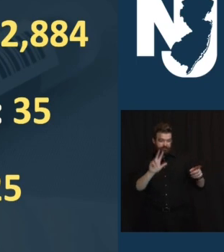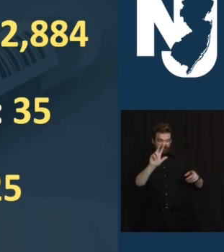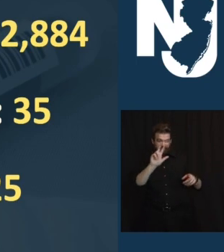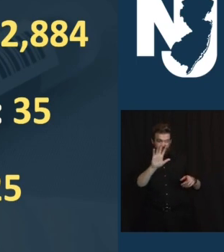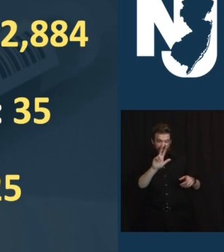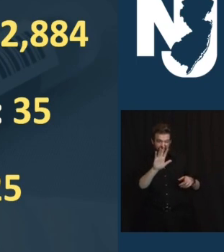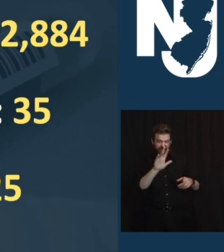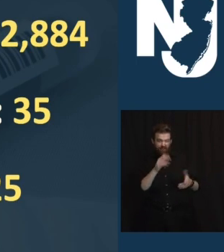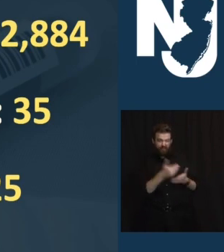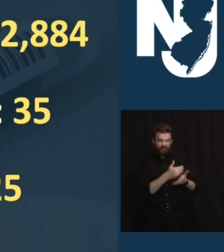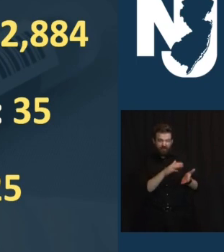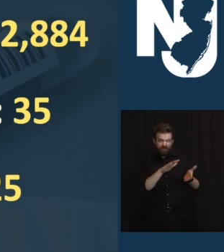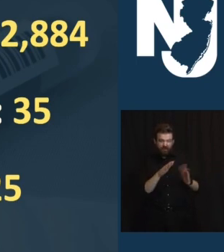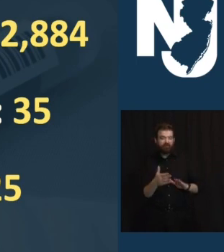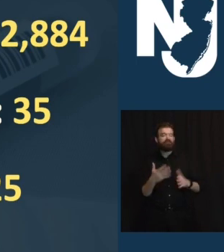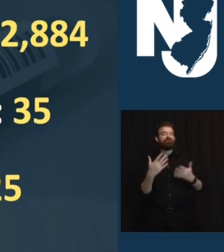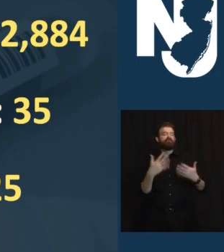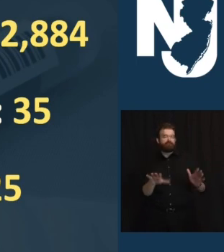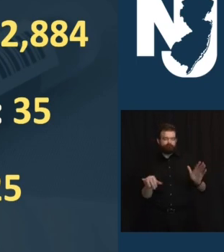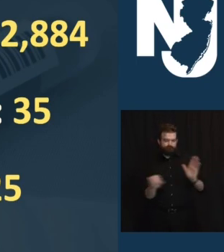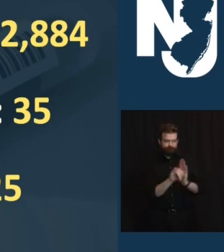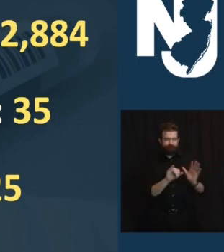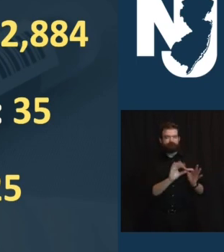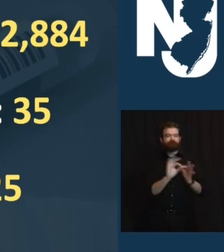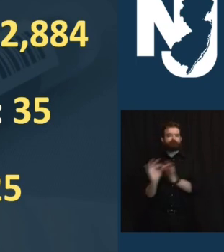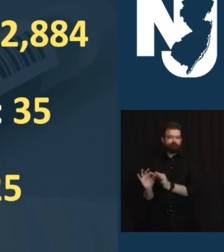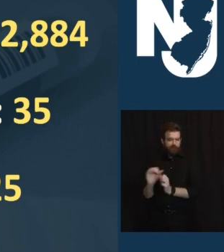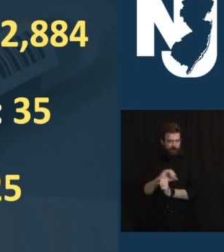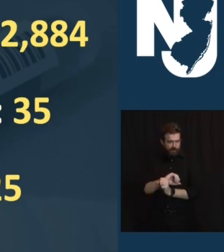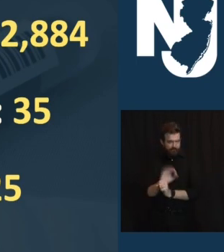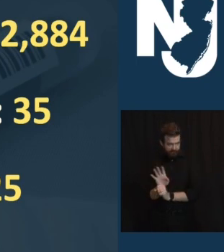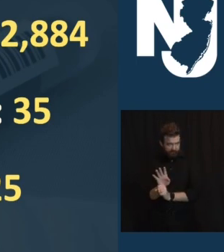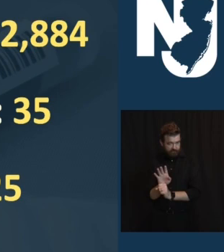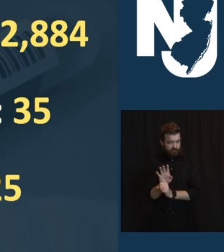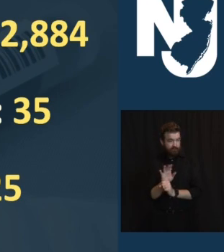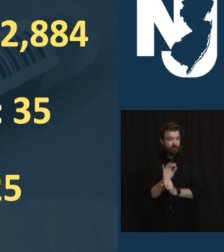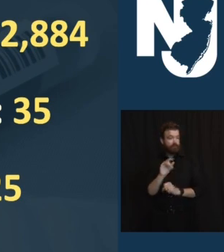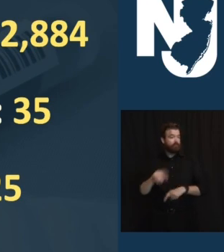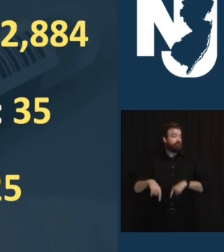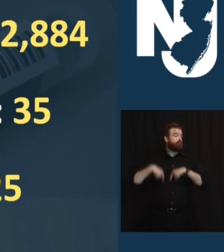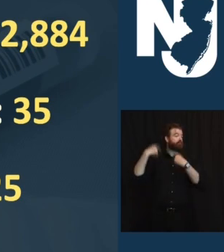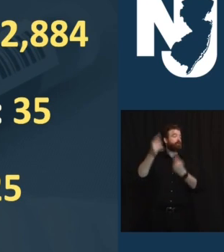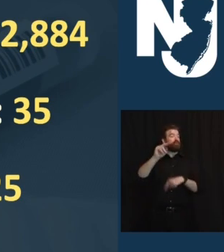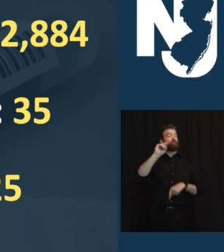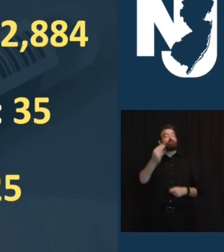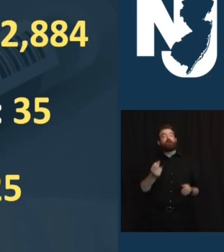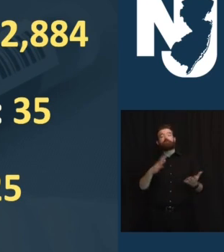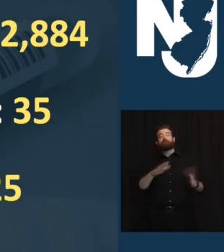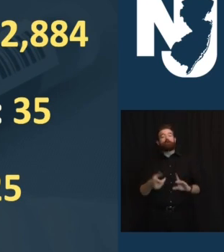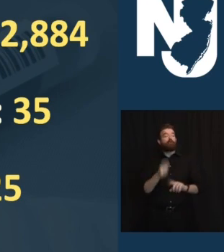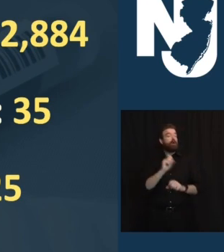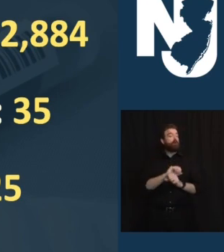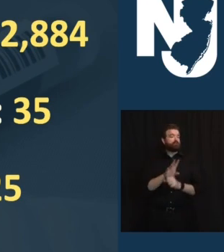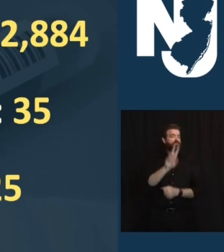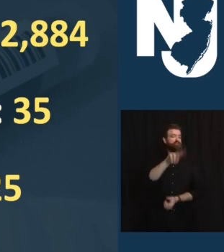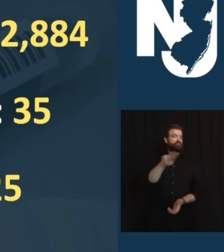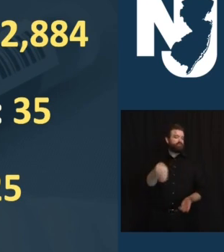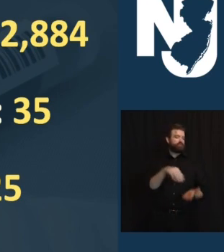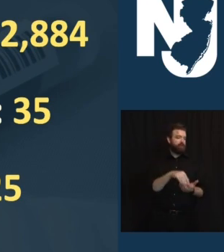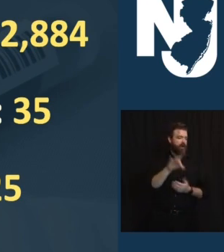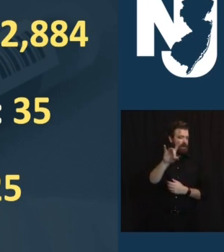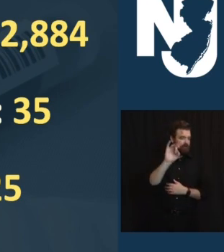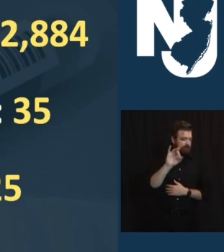confirmed COVID-related deaths. That gives us a total confirmed losses of life from our extraordinary New Jersey family of